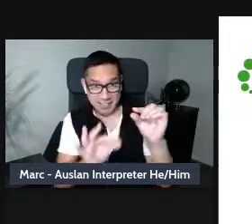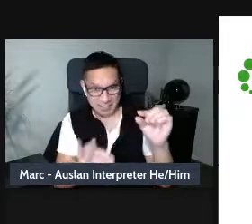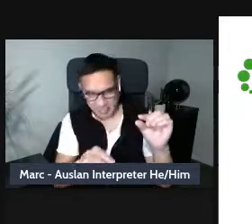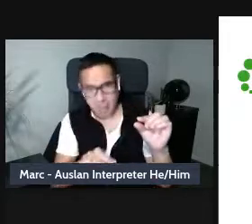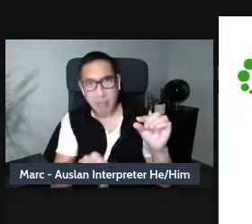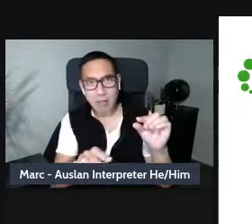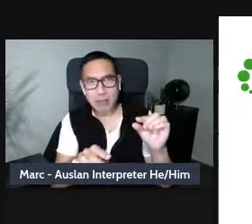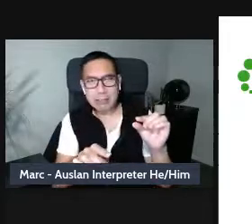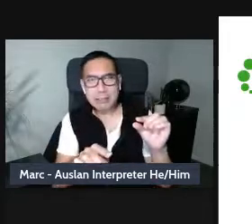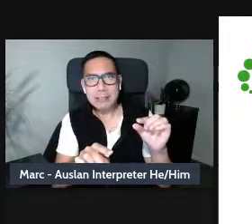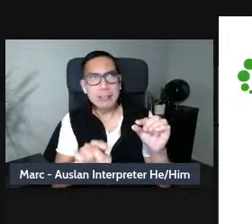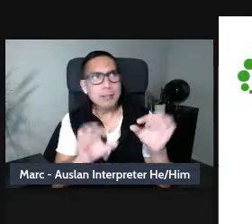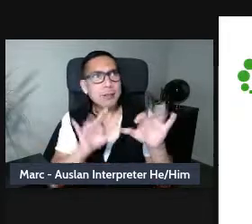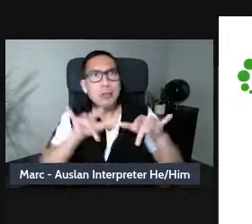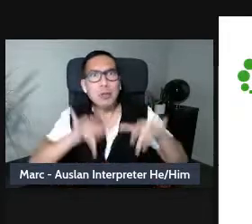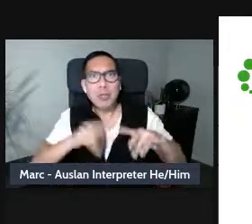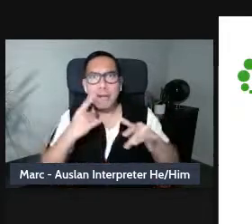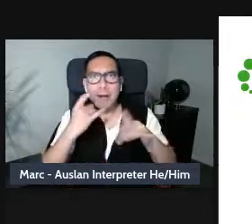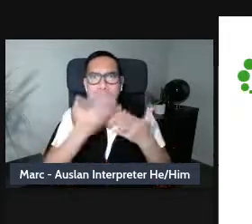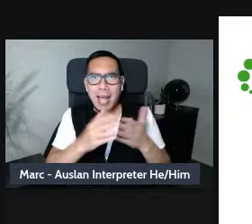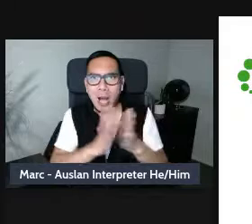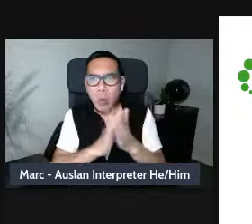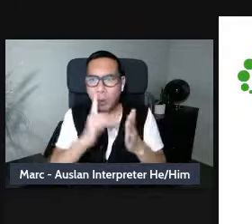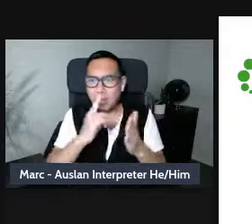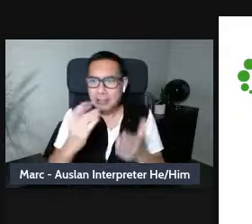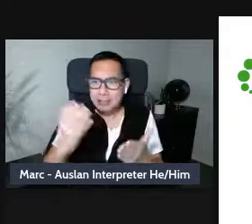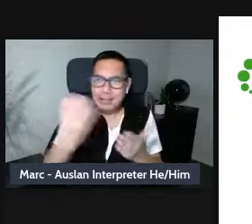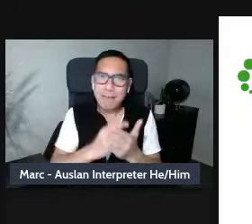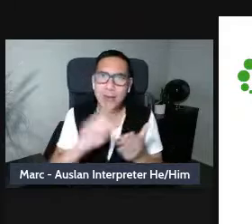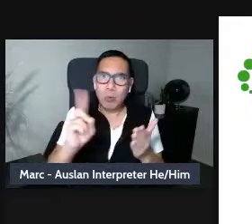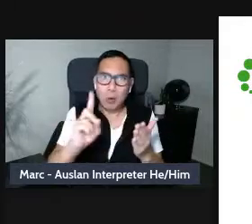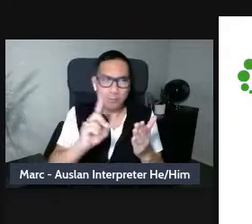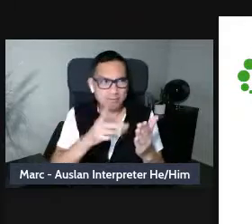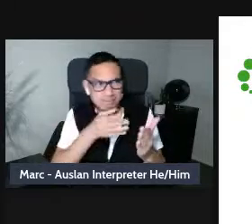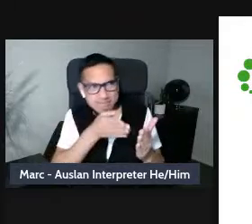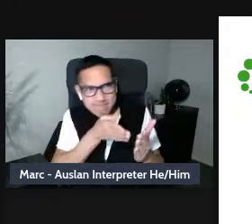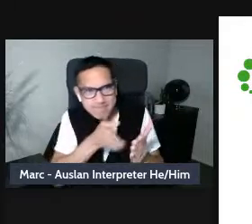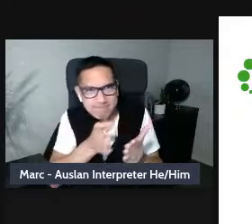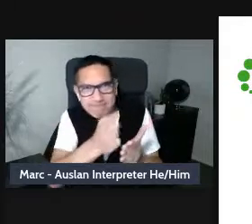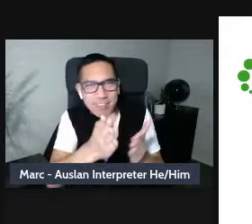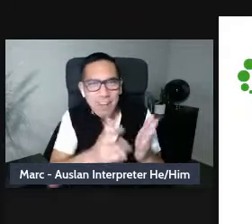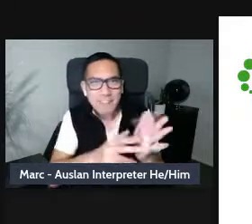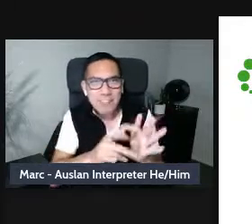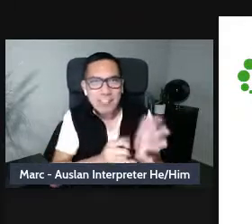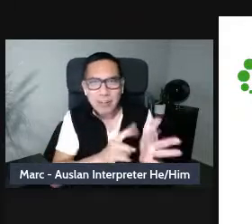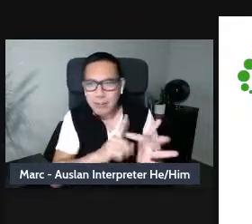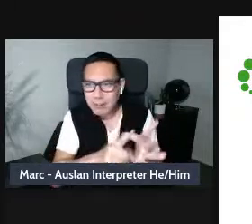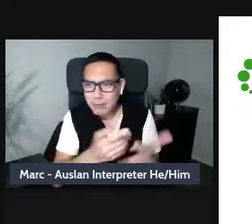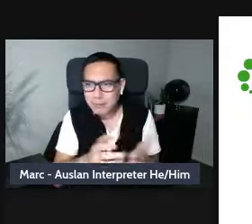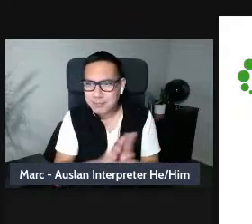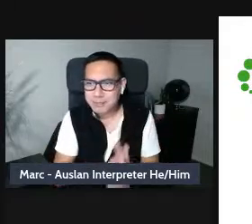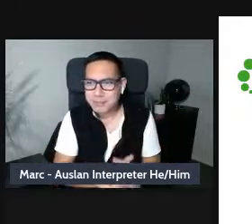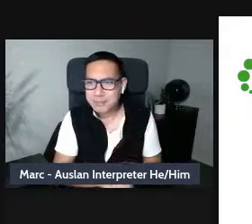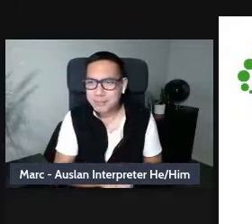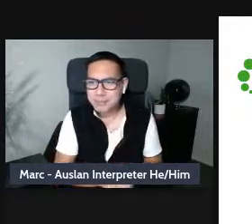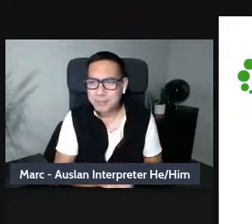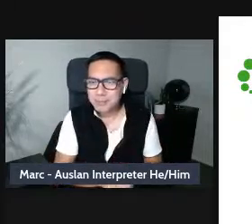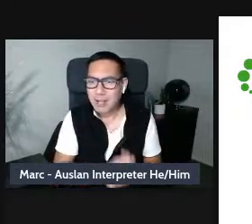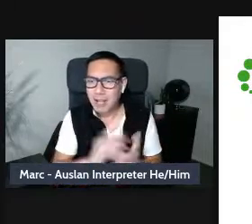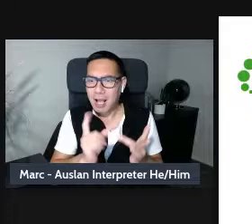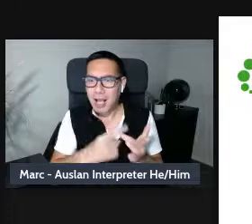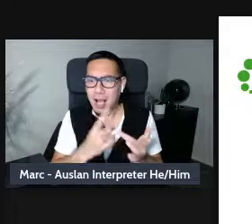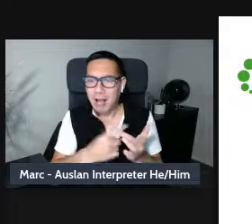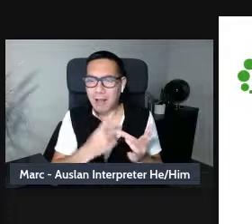effectively increase the flow through these vessels. And one particular strategy, which seems